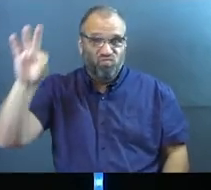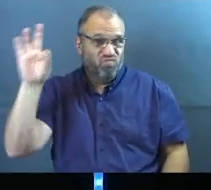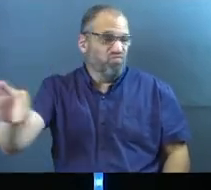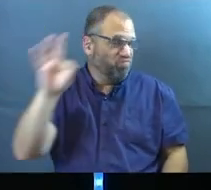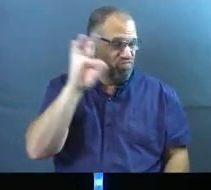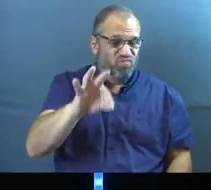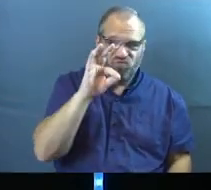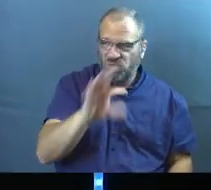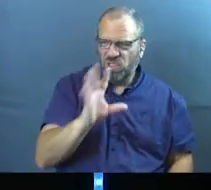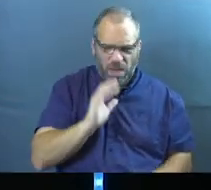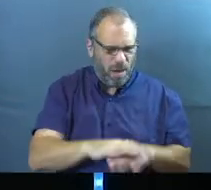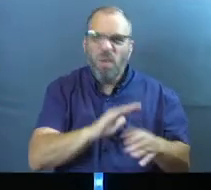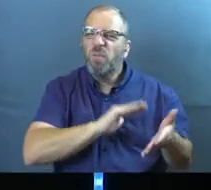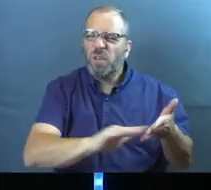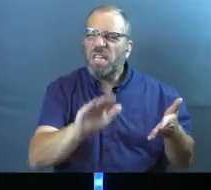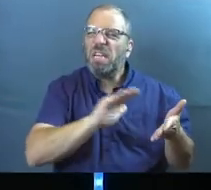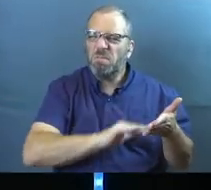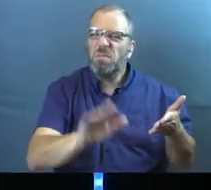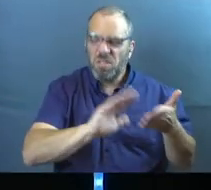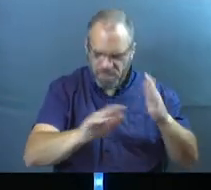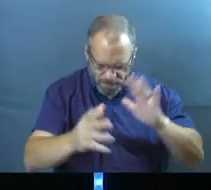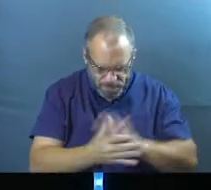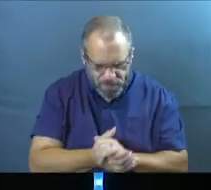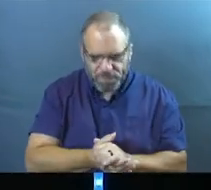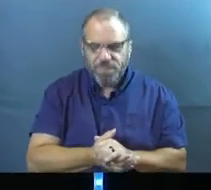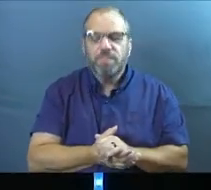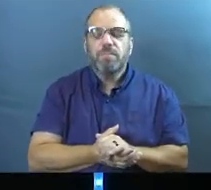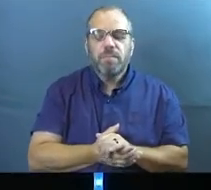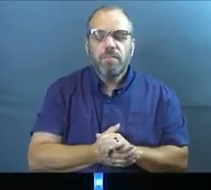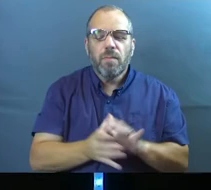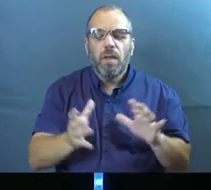midway through, we're talking about forgiveness and stuff like that. And